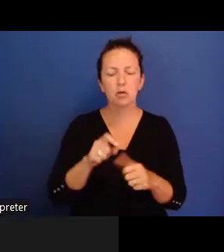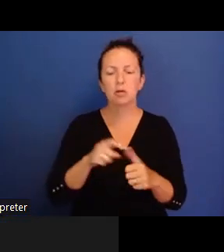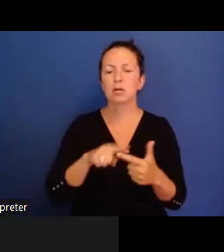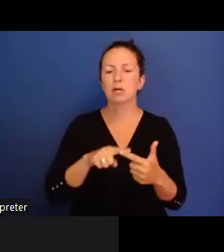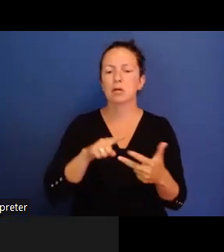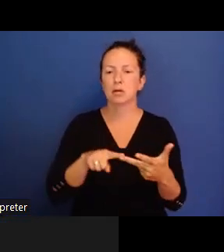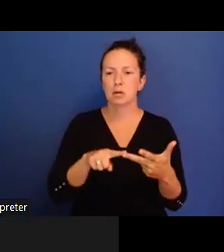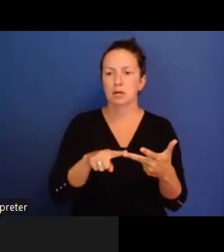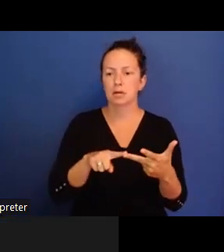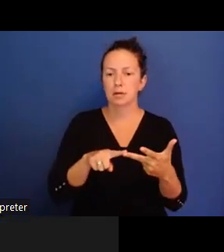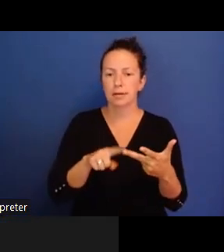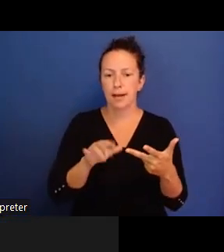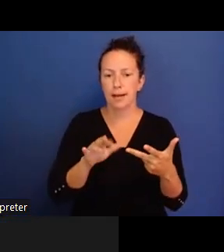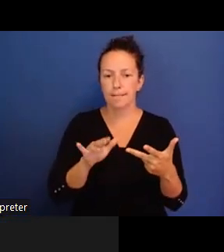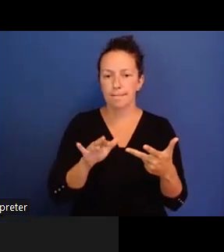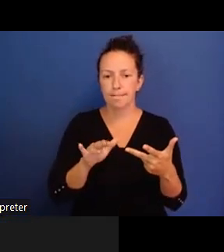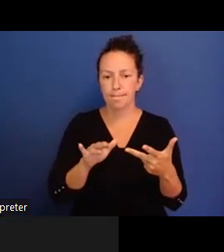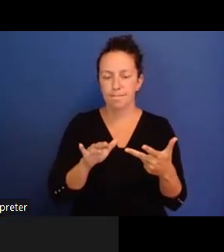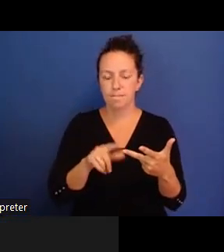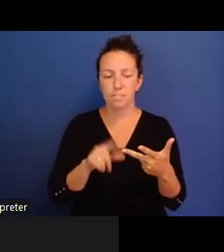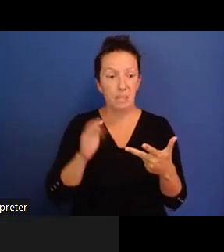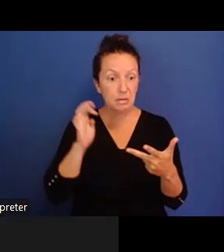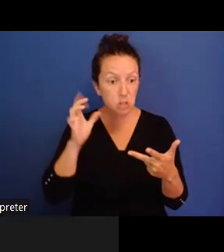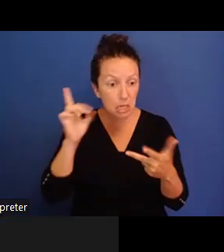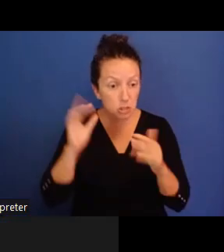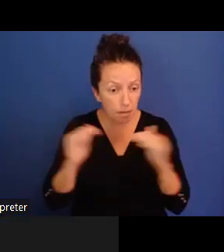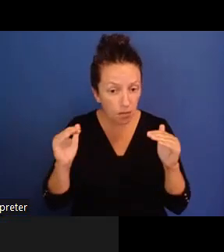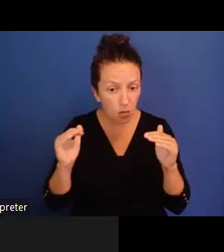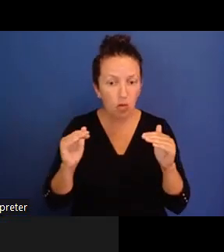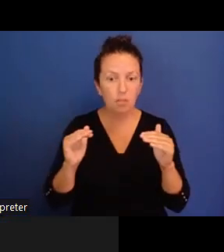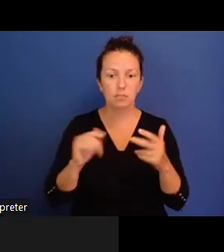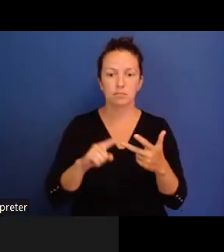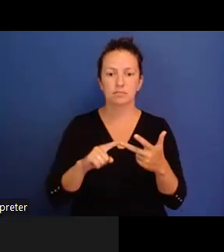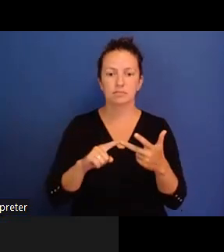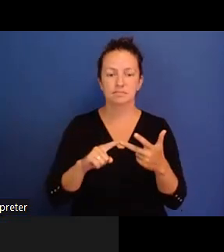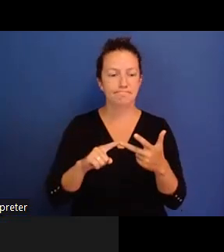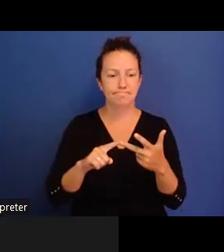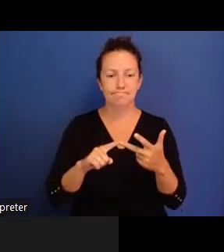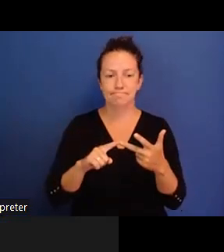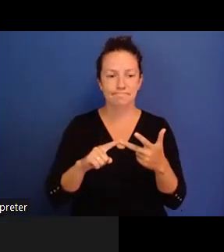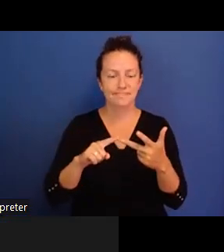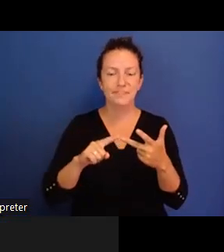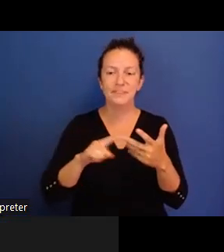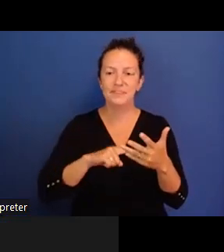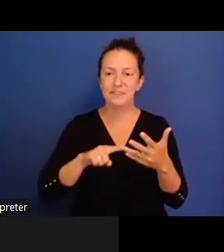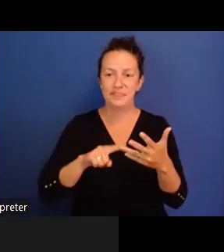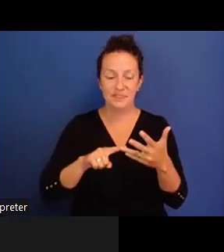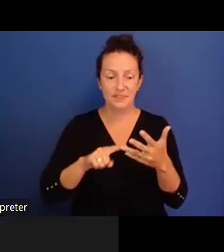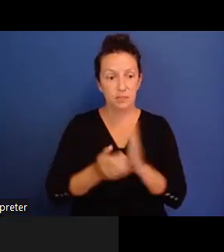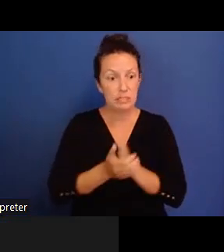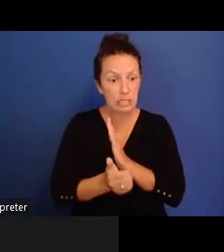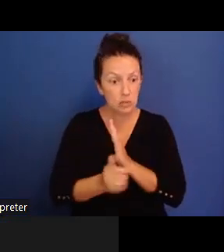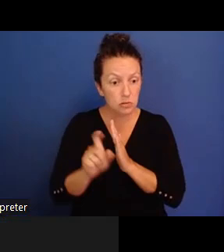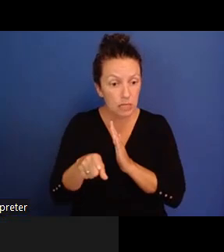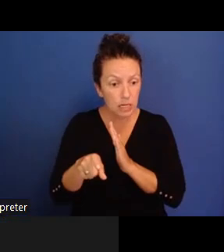um, uh, like education and like skills needed. So it is